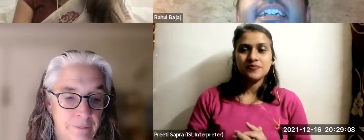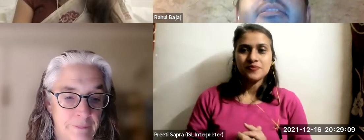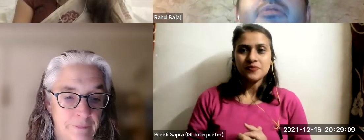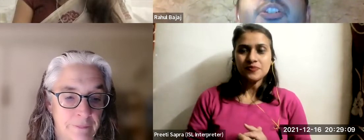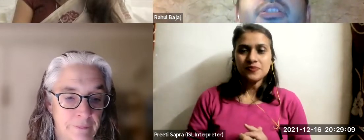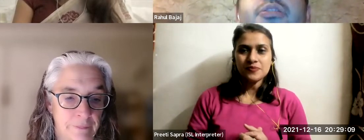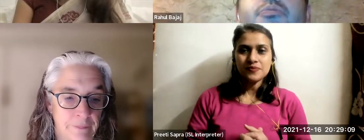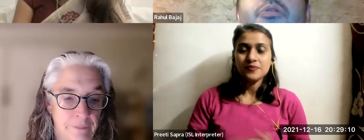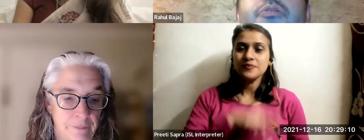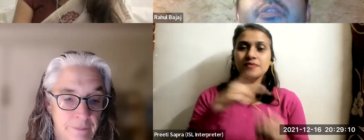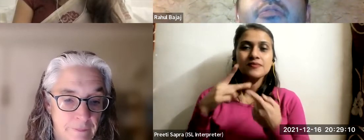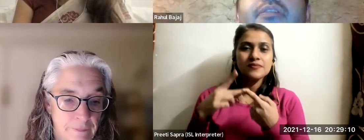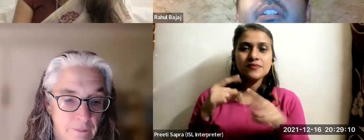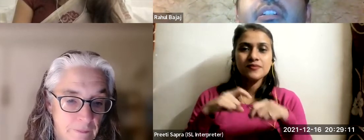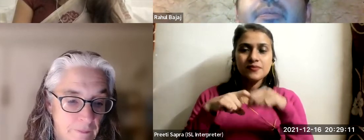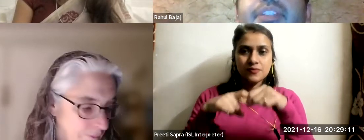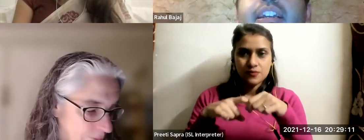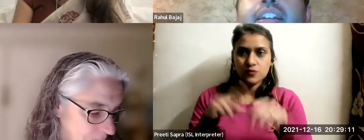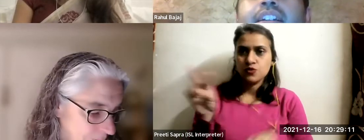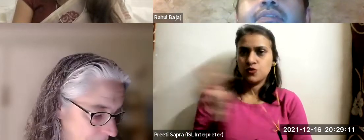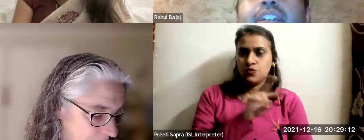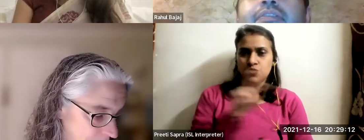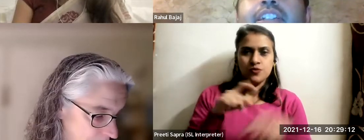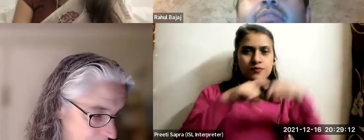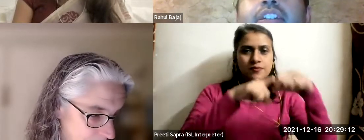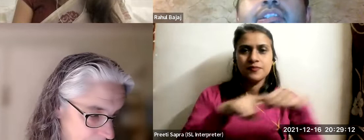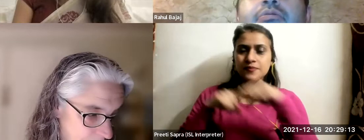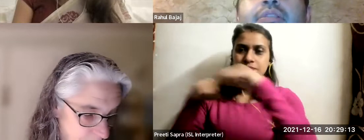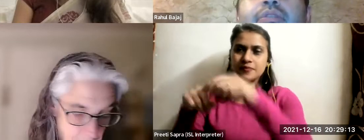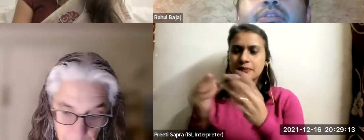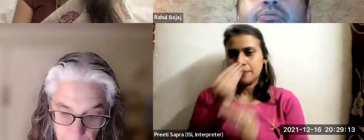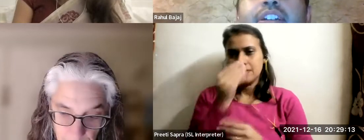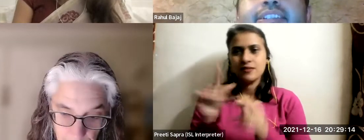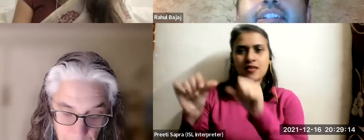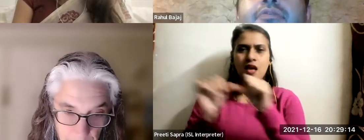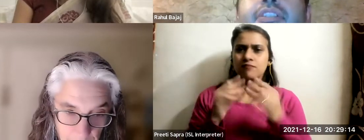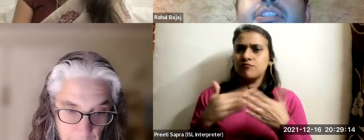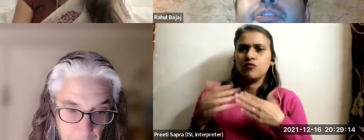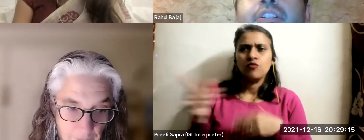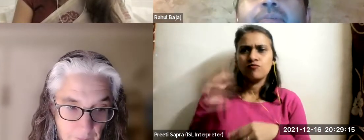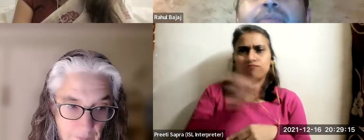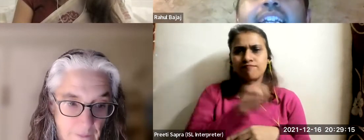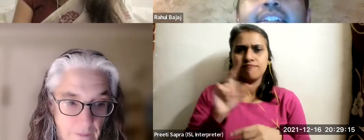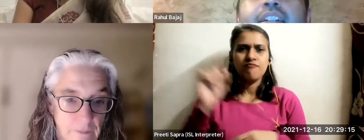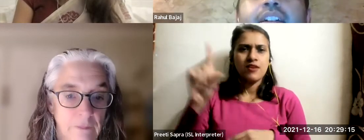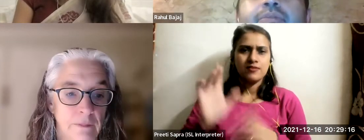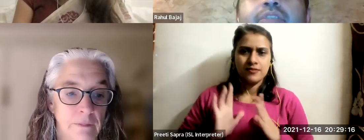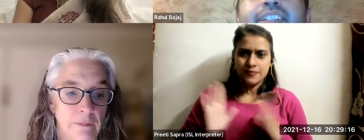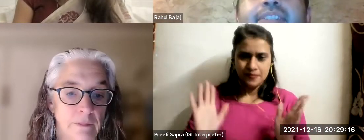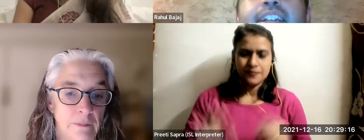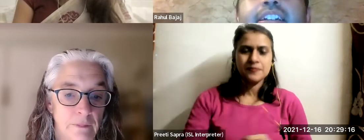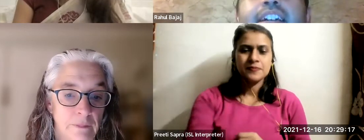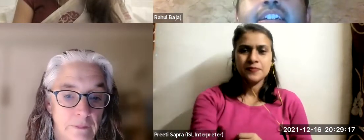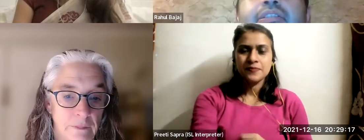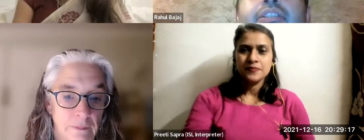Now, my next question is to both of you, and feel free to answer, whoever wants to answer it first. In the run up to